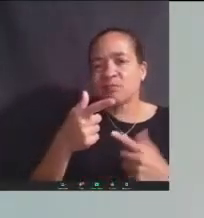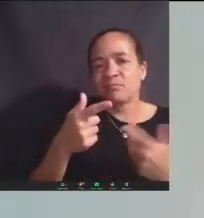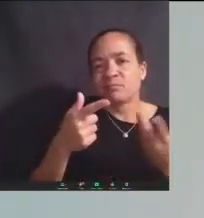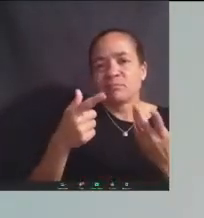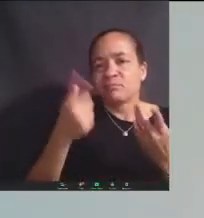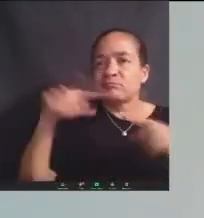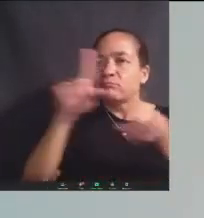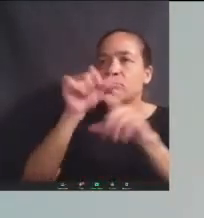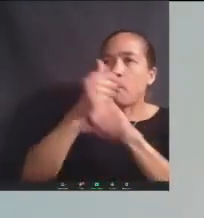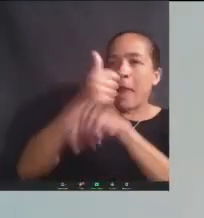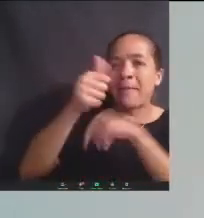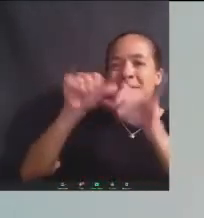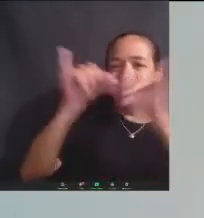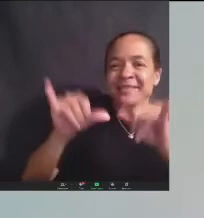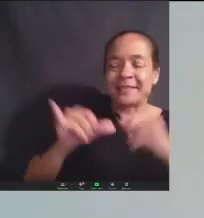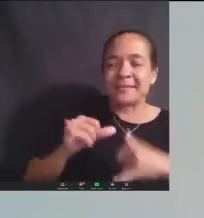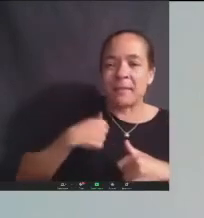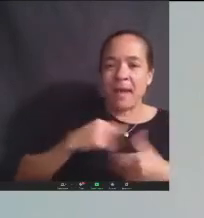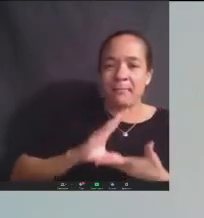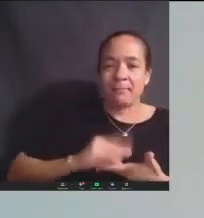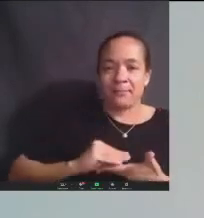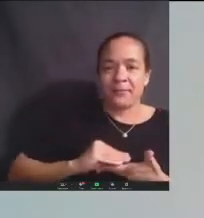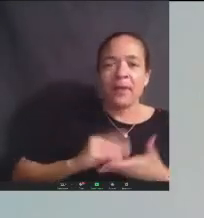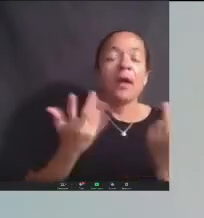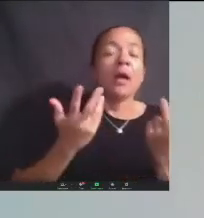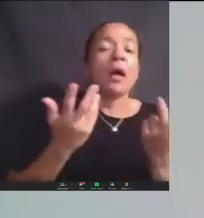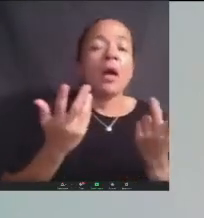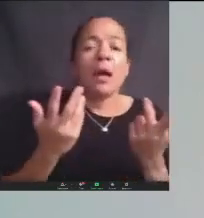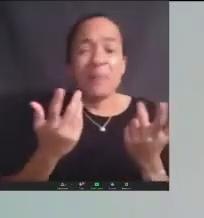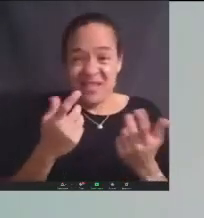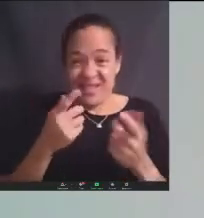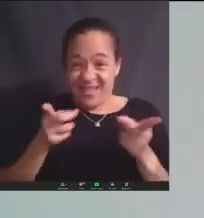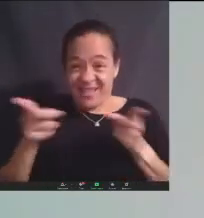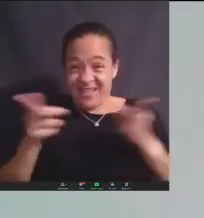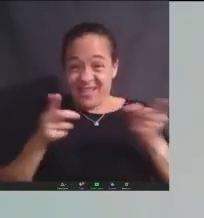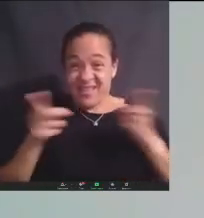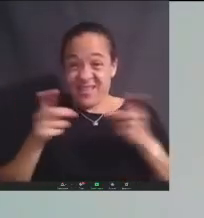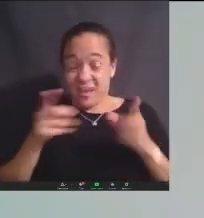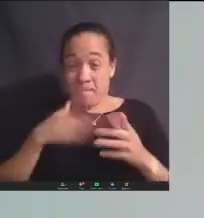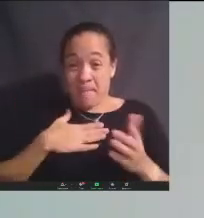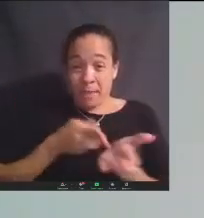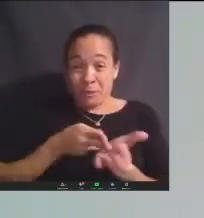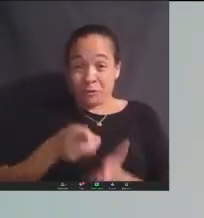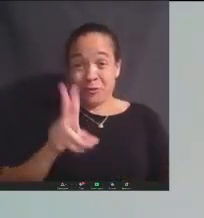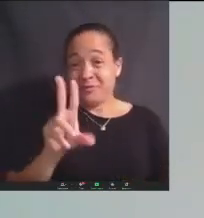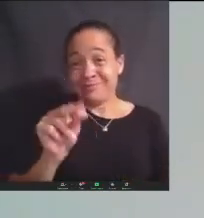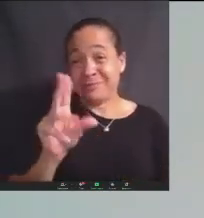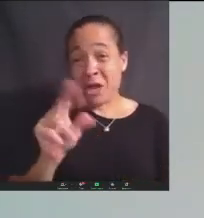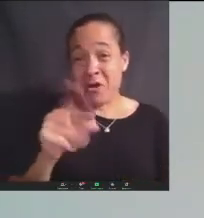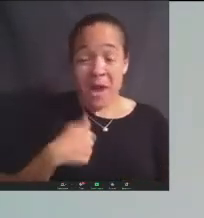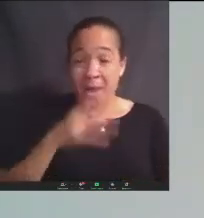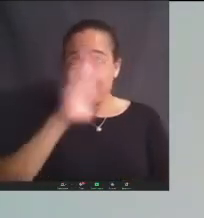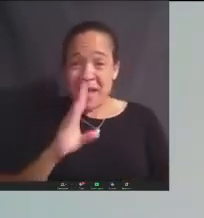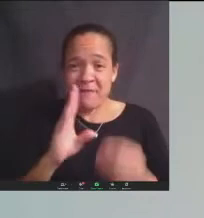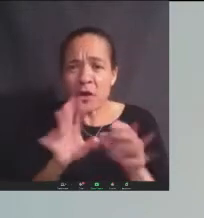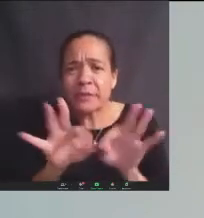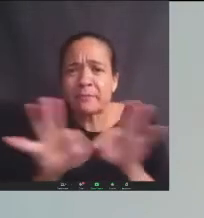is my narrative. Neither one speaks the truth about me, in my opinion. Neither one is something I would tell my son, or my